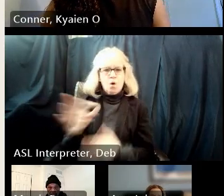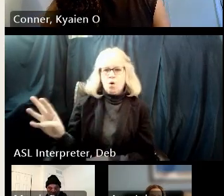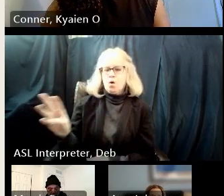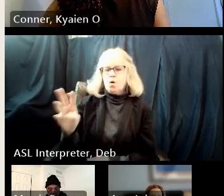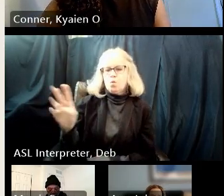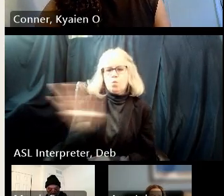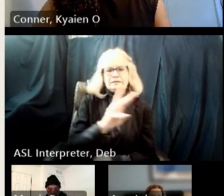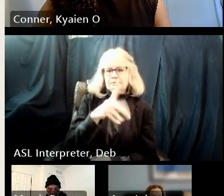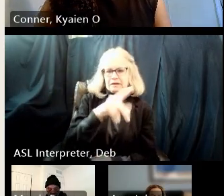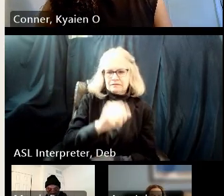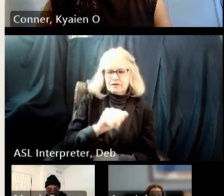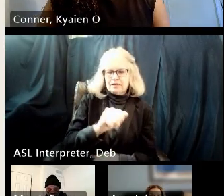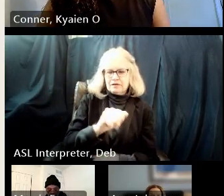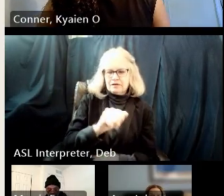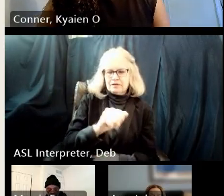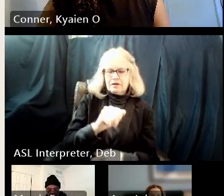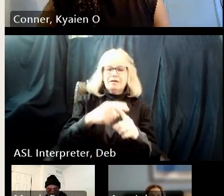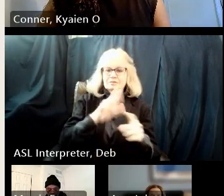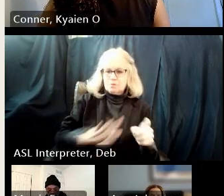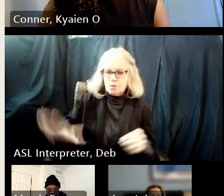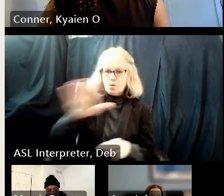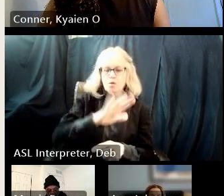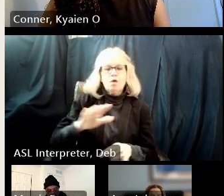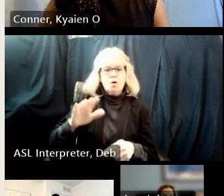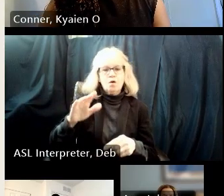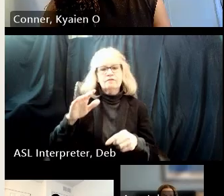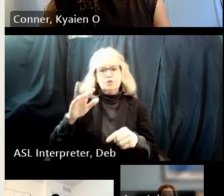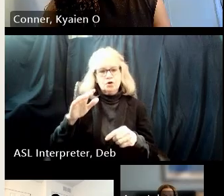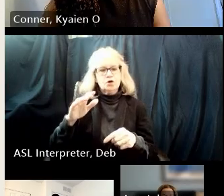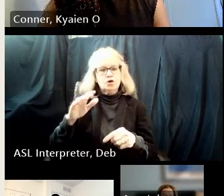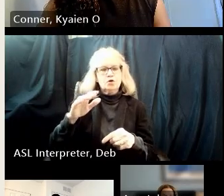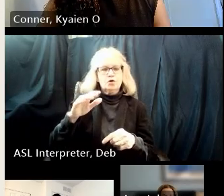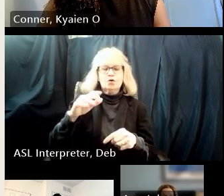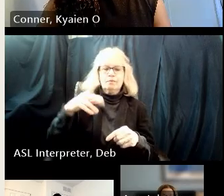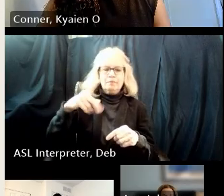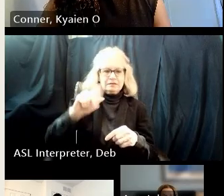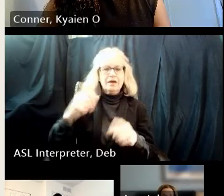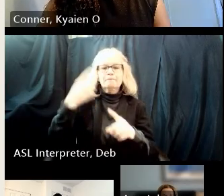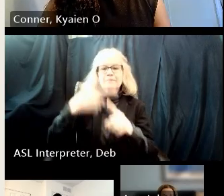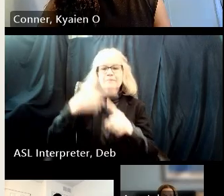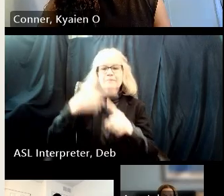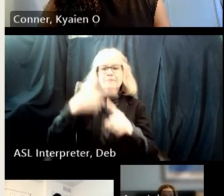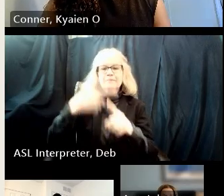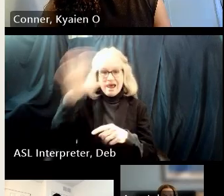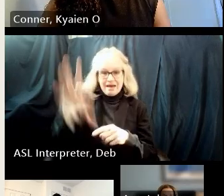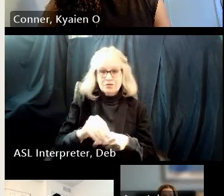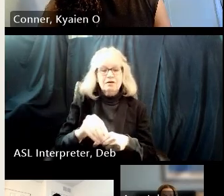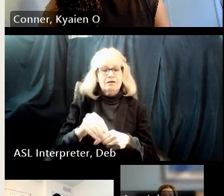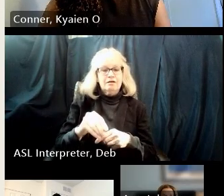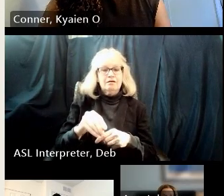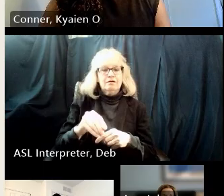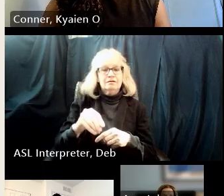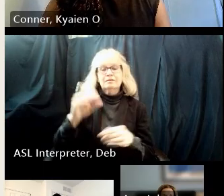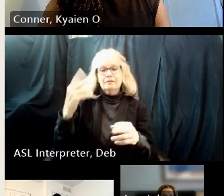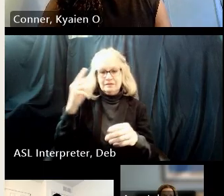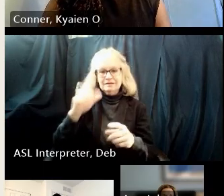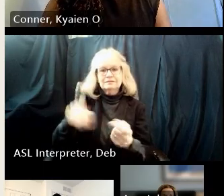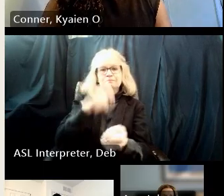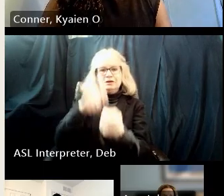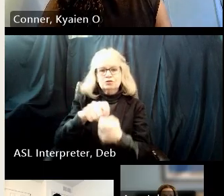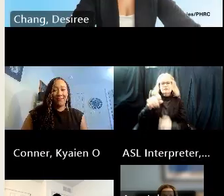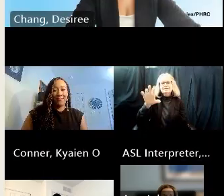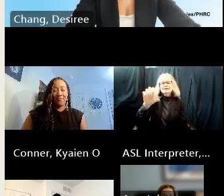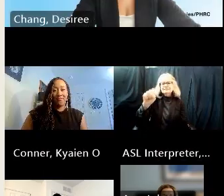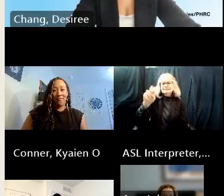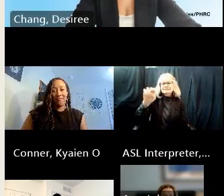the state and throughout the continent of Africa, primarily in Senegal. And so I want to say to you, my dear sister, my dear friend, thank you